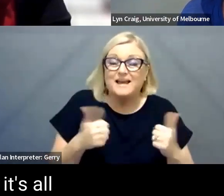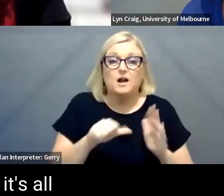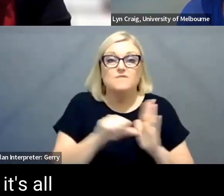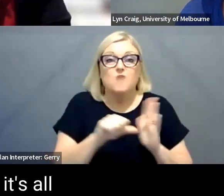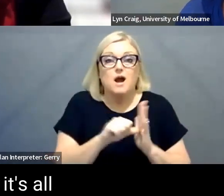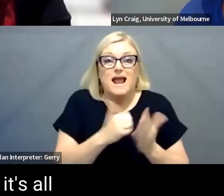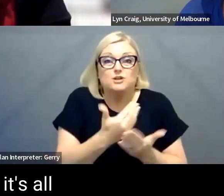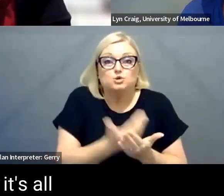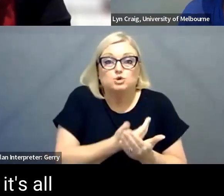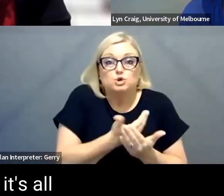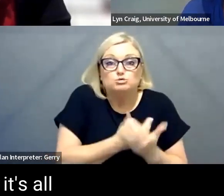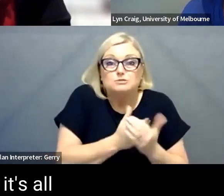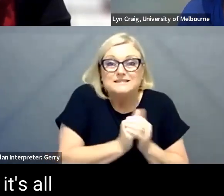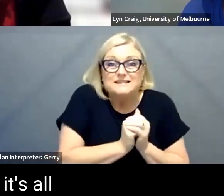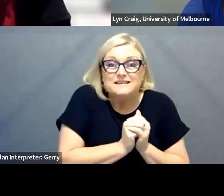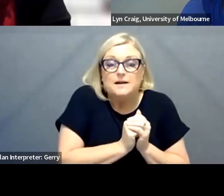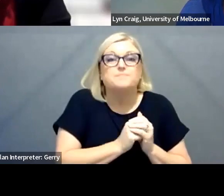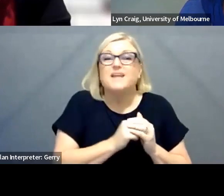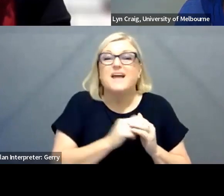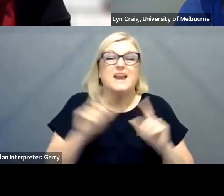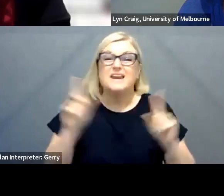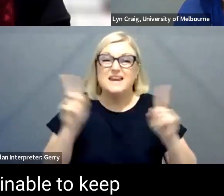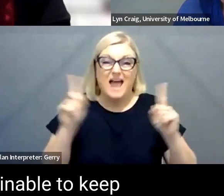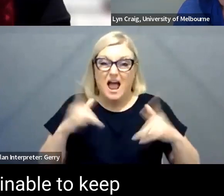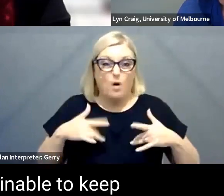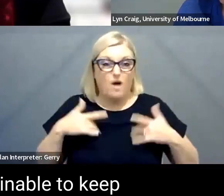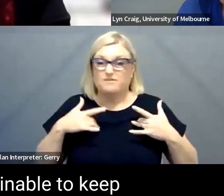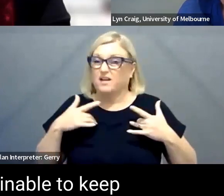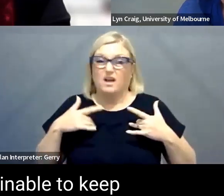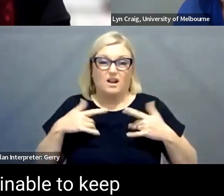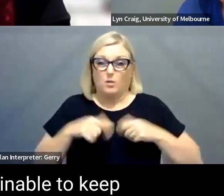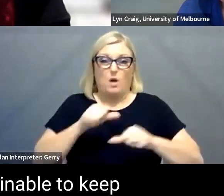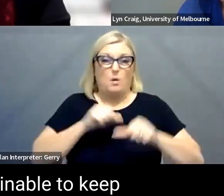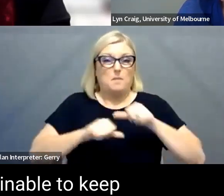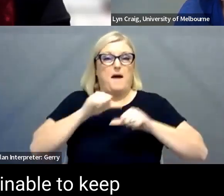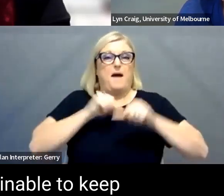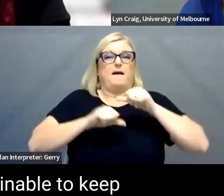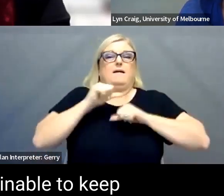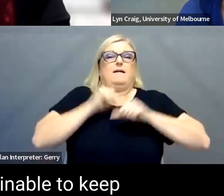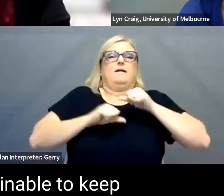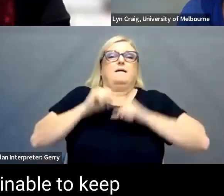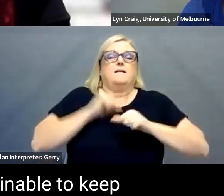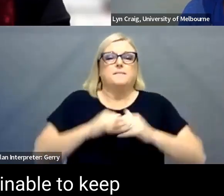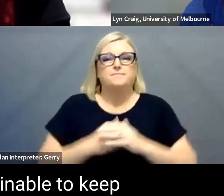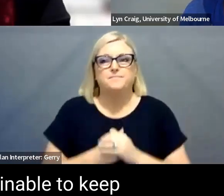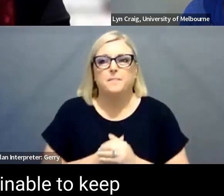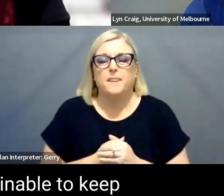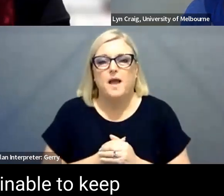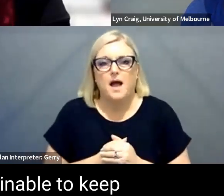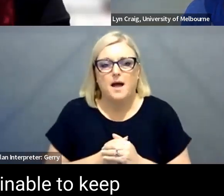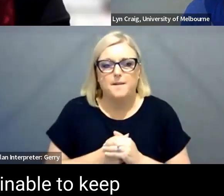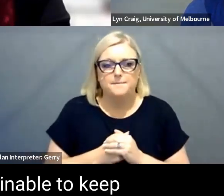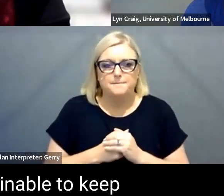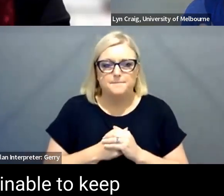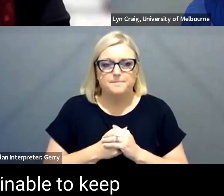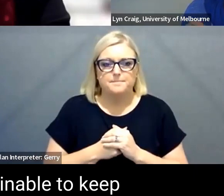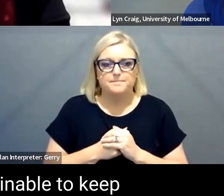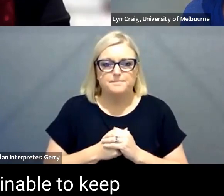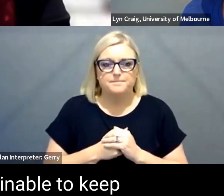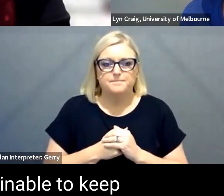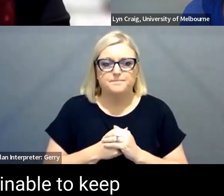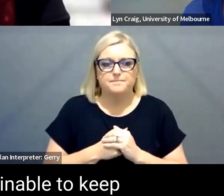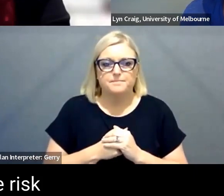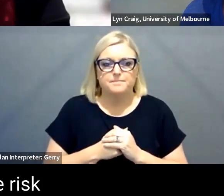it's all just reverting to square one. But we're not. It's not sustainable to keep